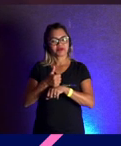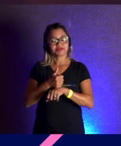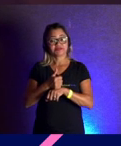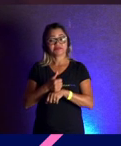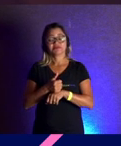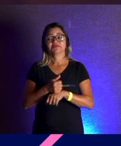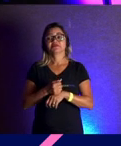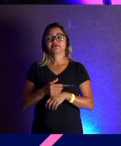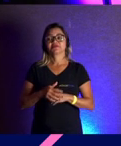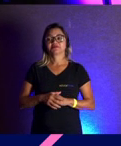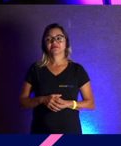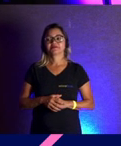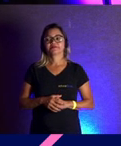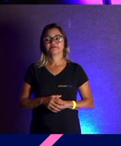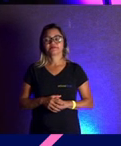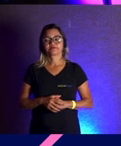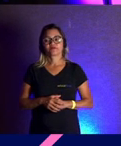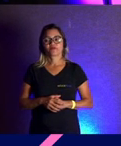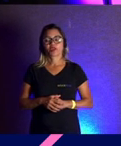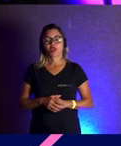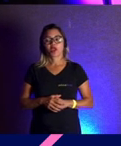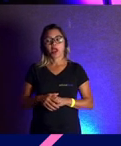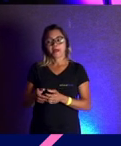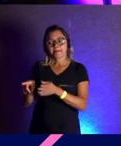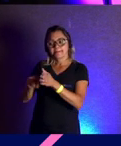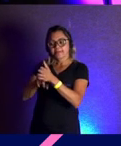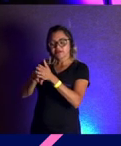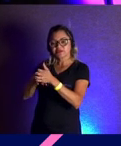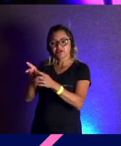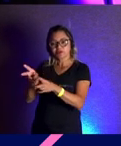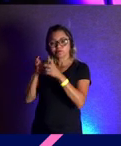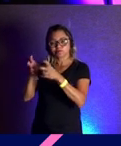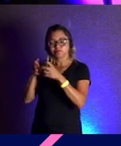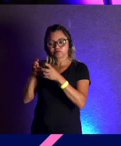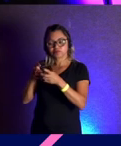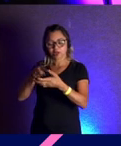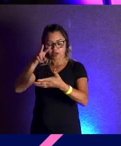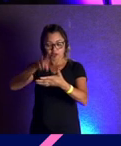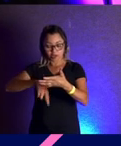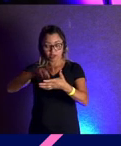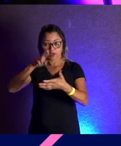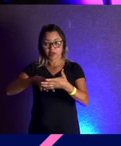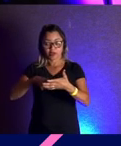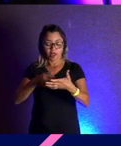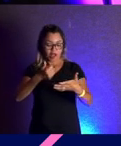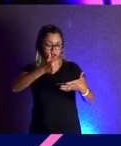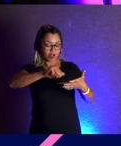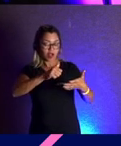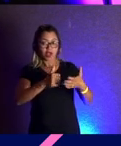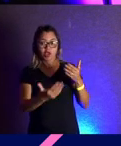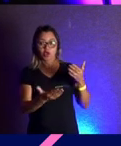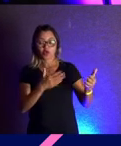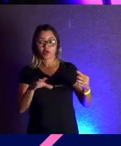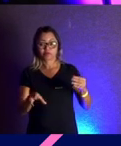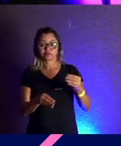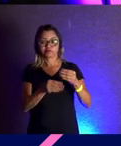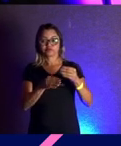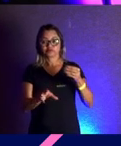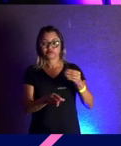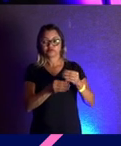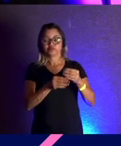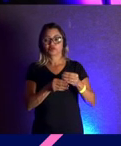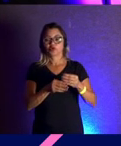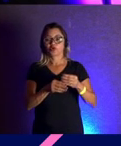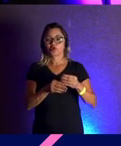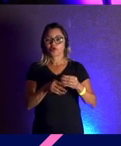then get another data set, and put it in your file, and get another data set, and put it in your file, and if you keep working on that story, in a few